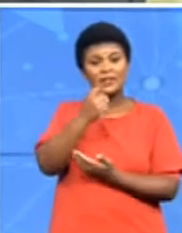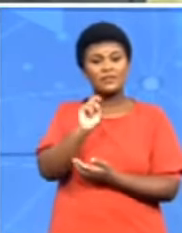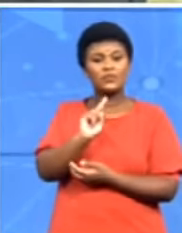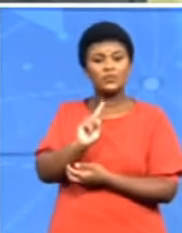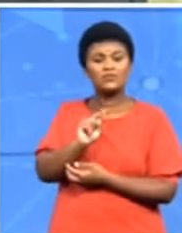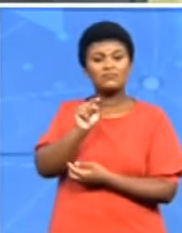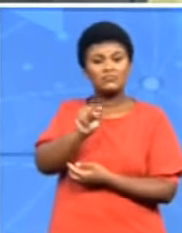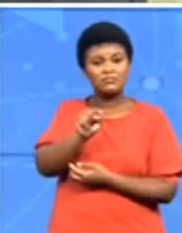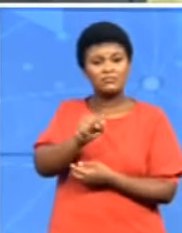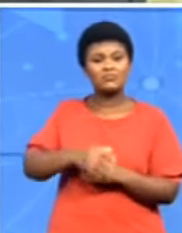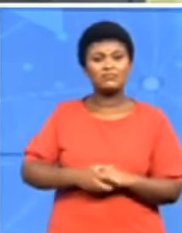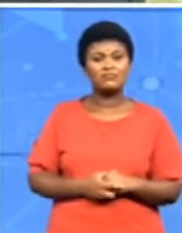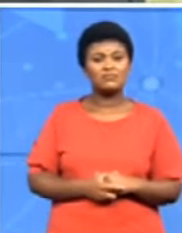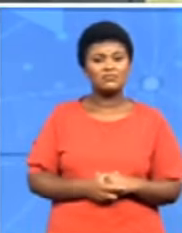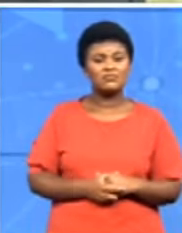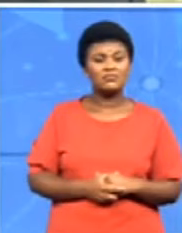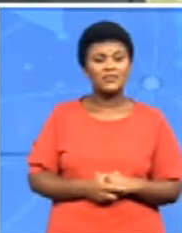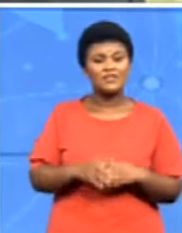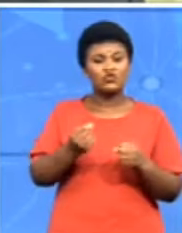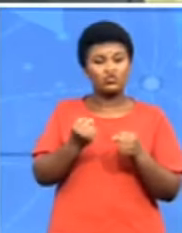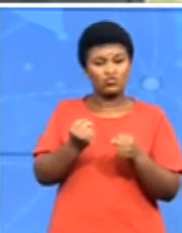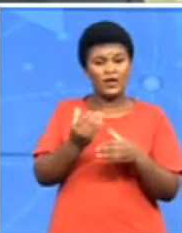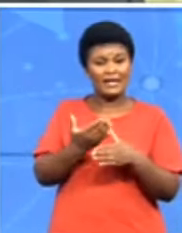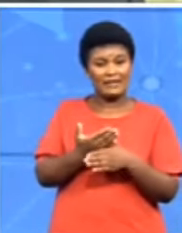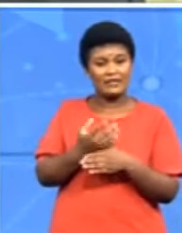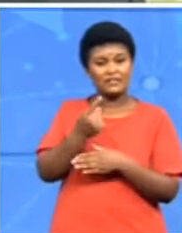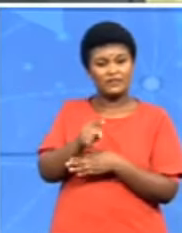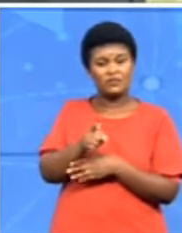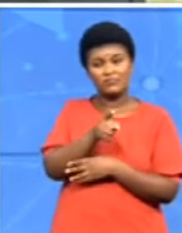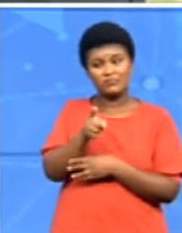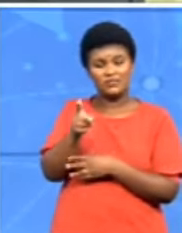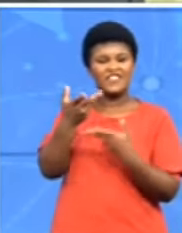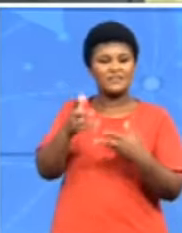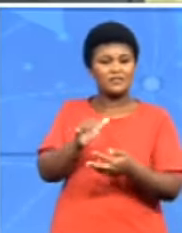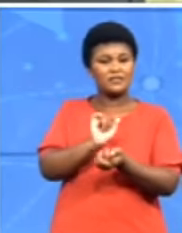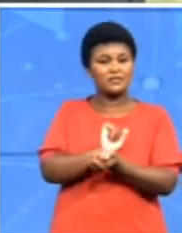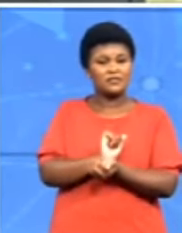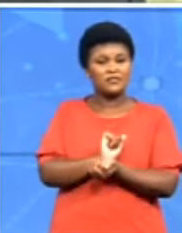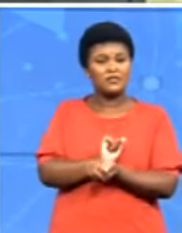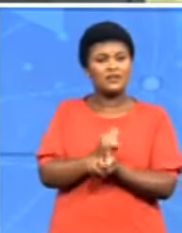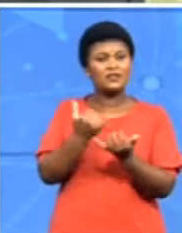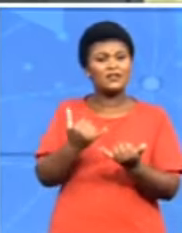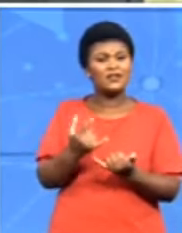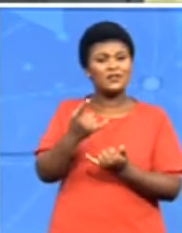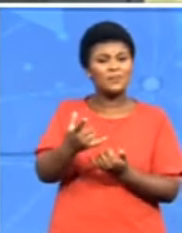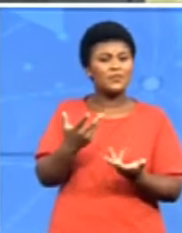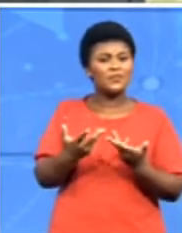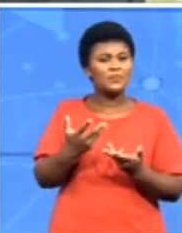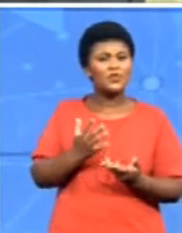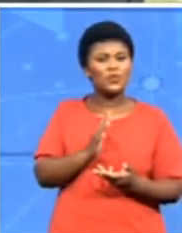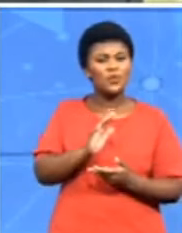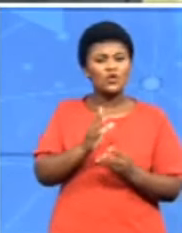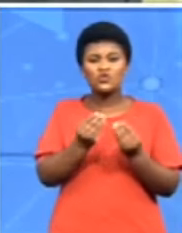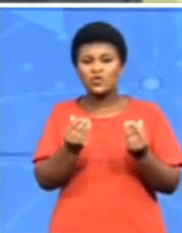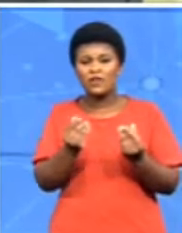a strong case against those that have been arrested. Maybe this case won't take long before it is resolved. Yes, we hope so.